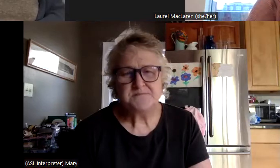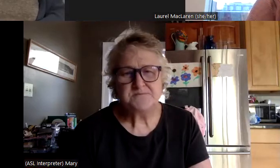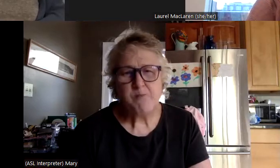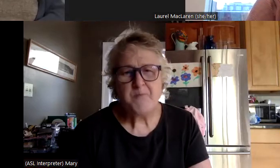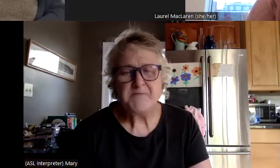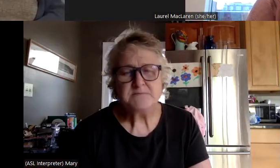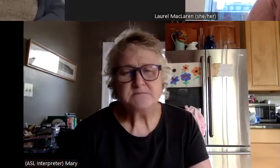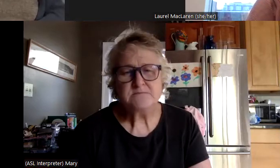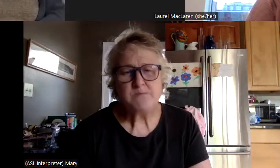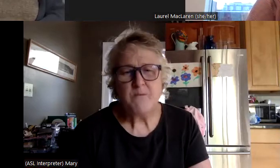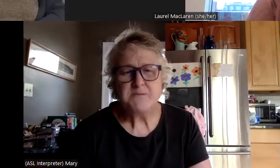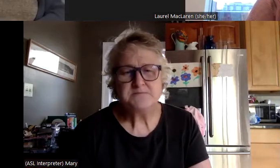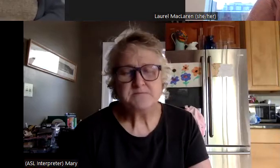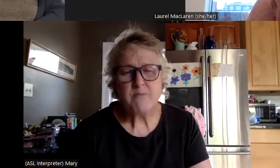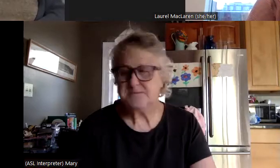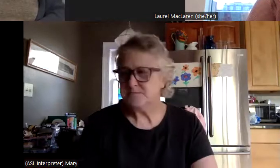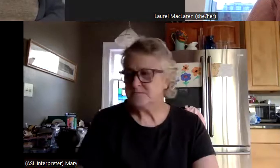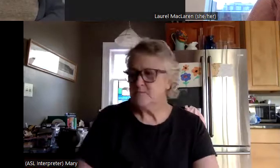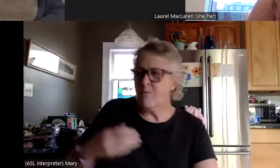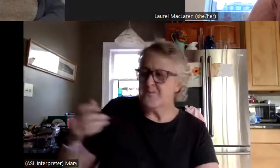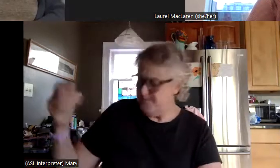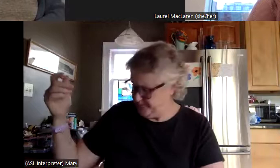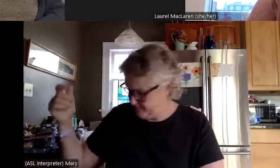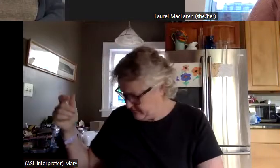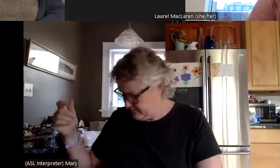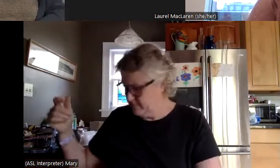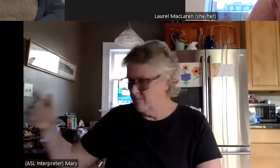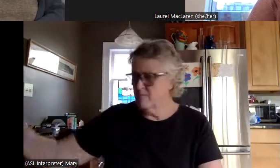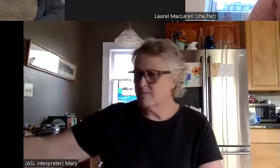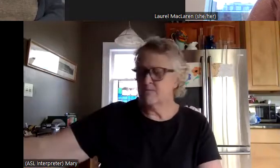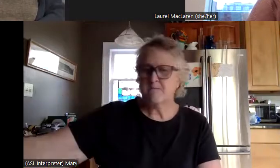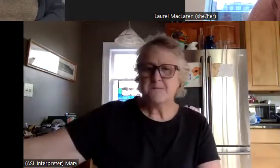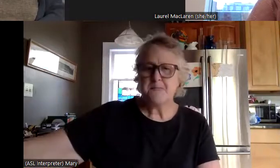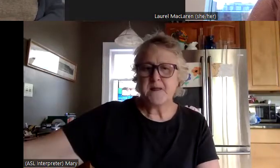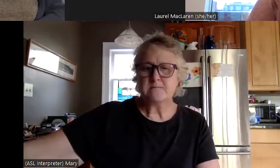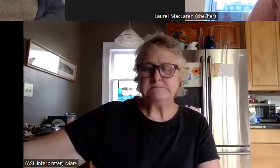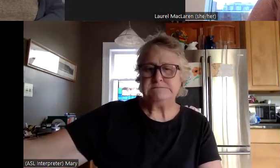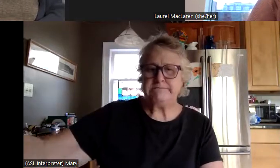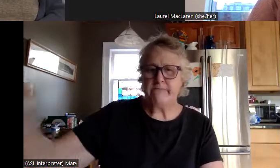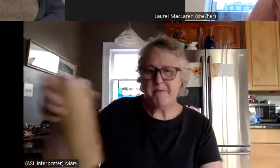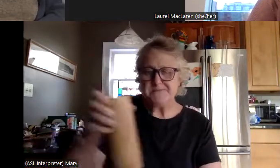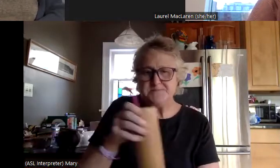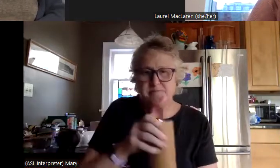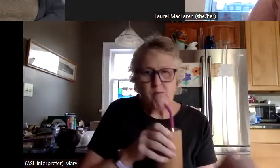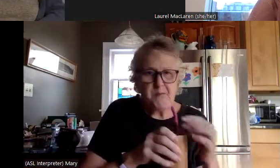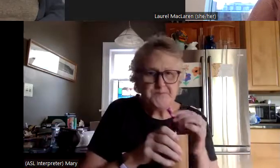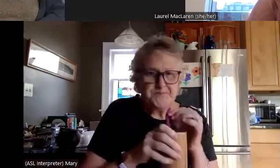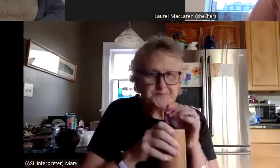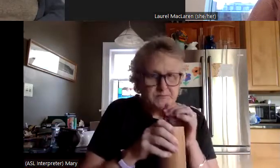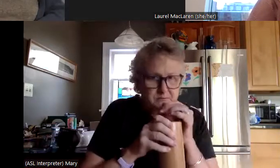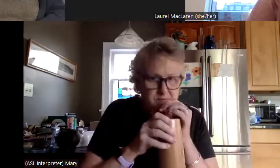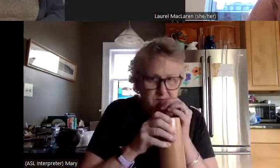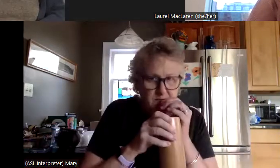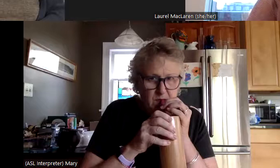Church. And she was saying just the fall coming on just sends her into